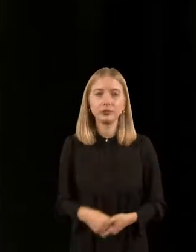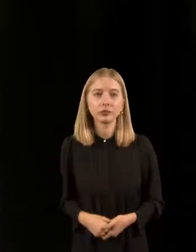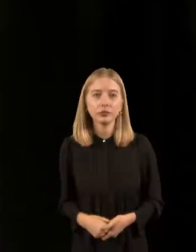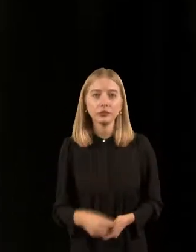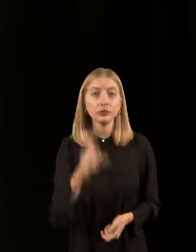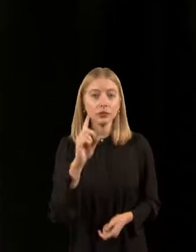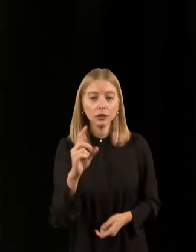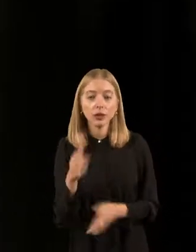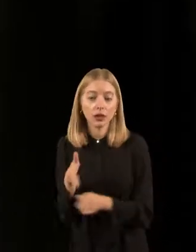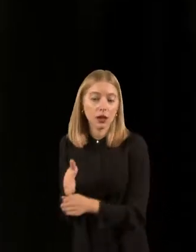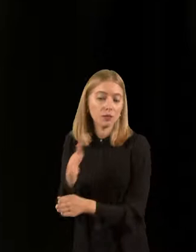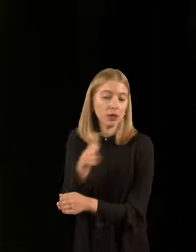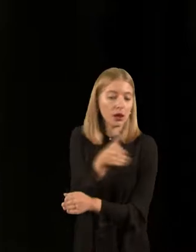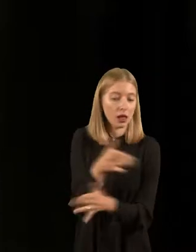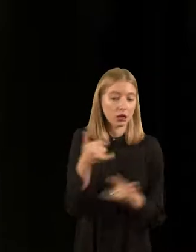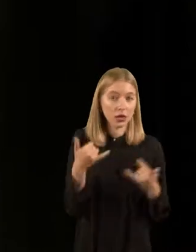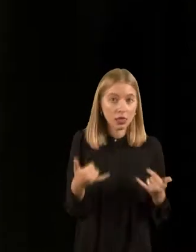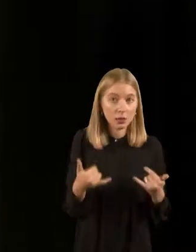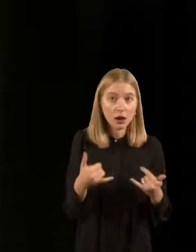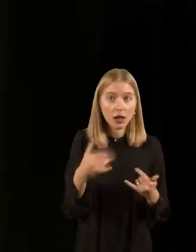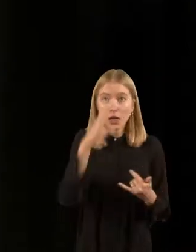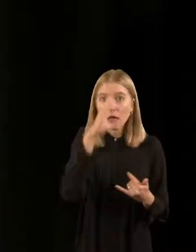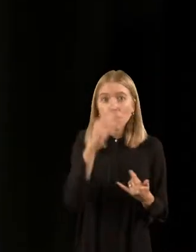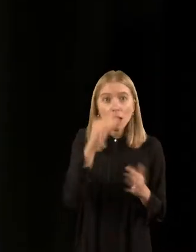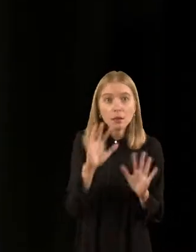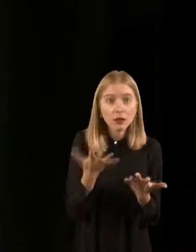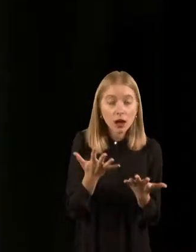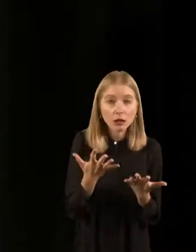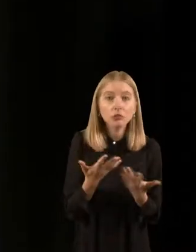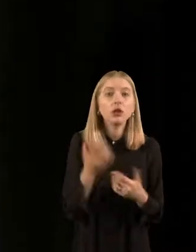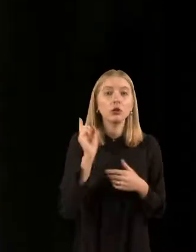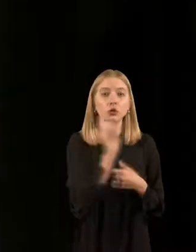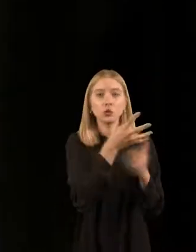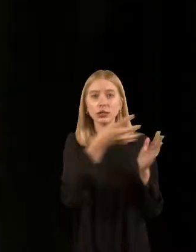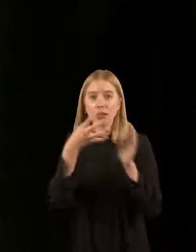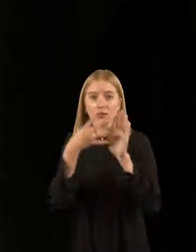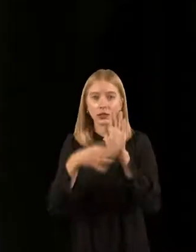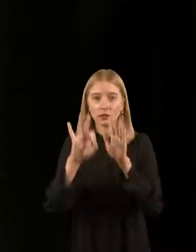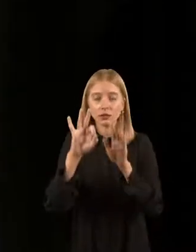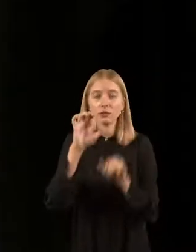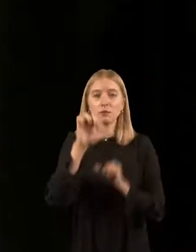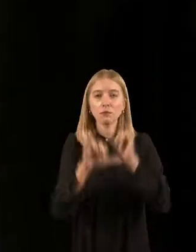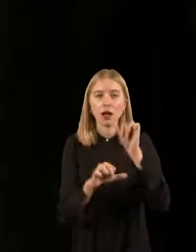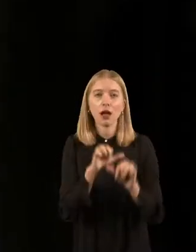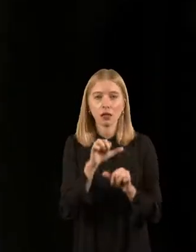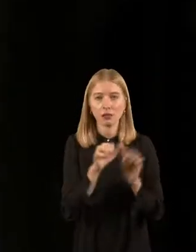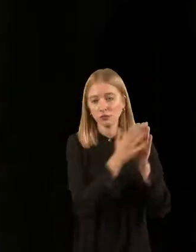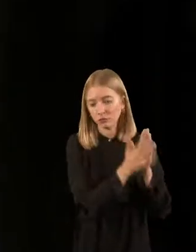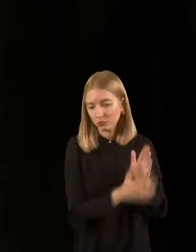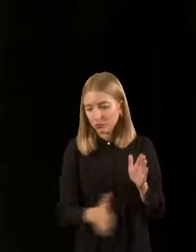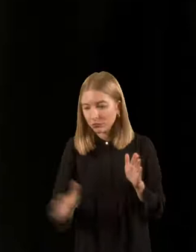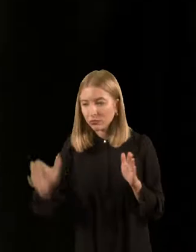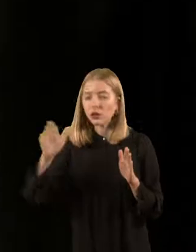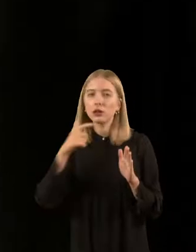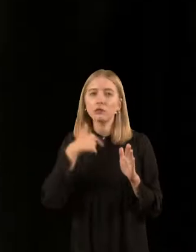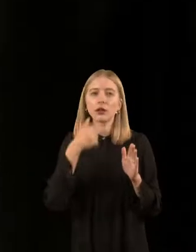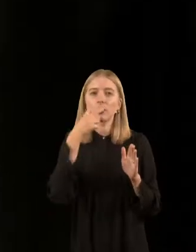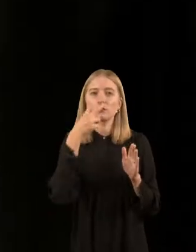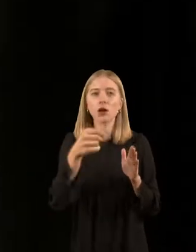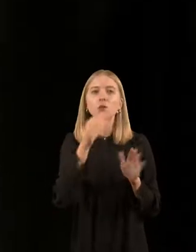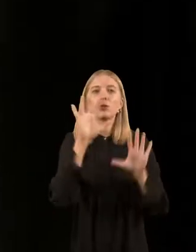obligation to become a climate neutral country by 2050. But of